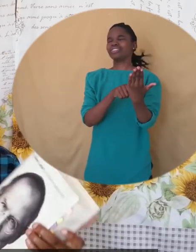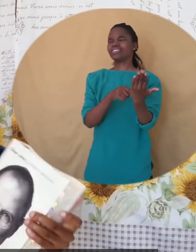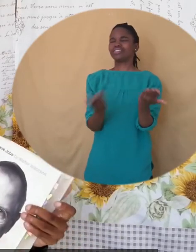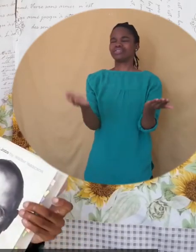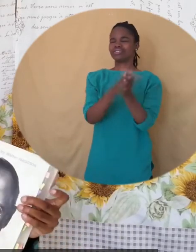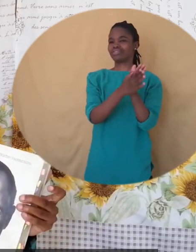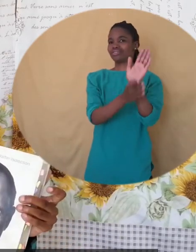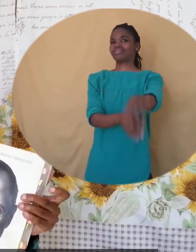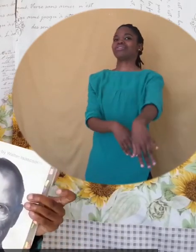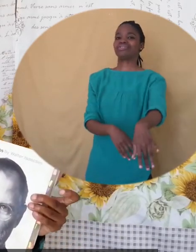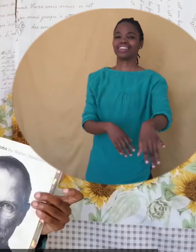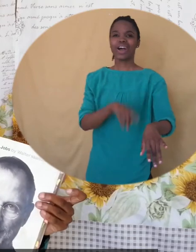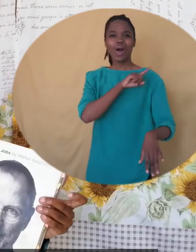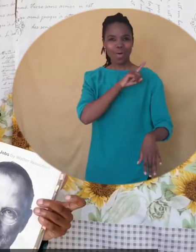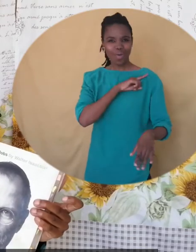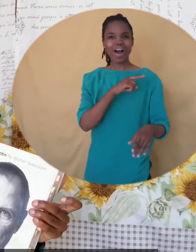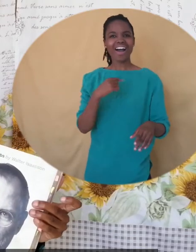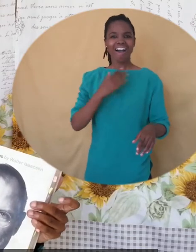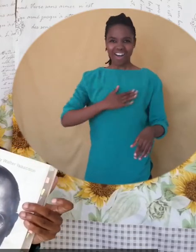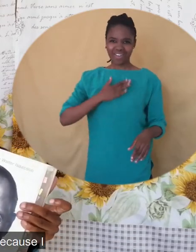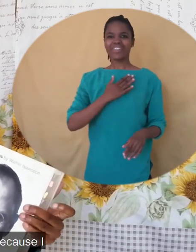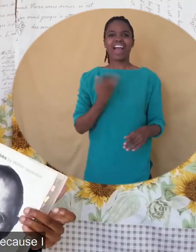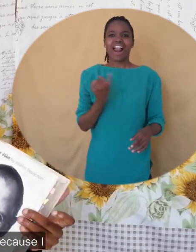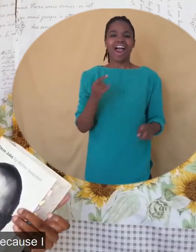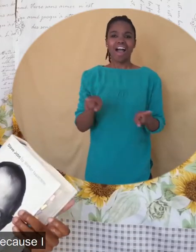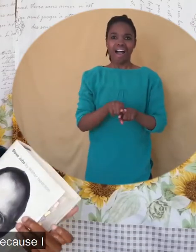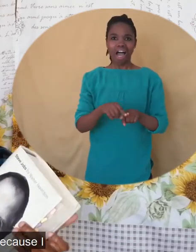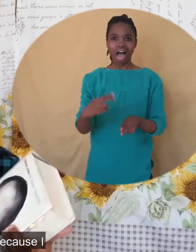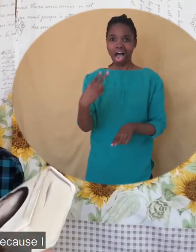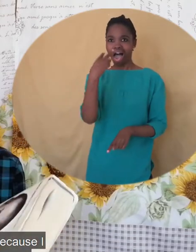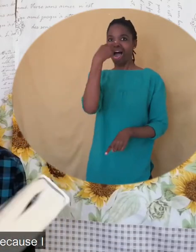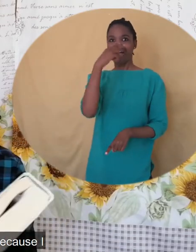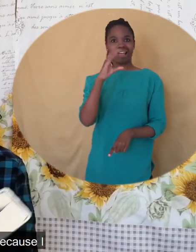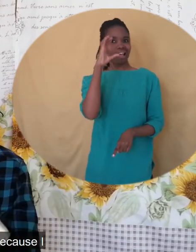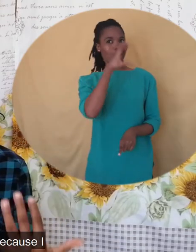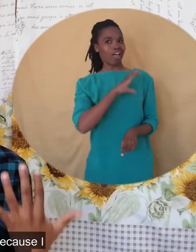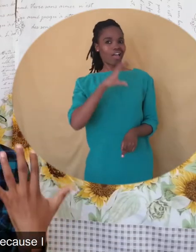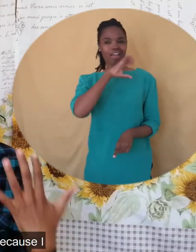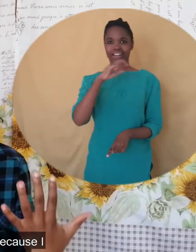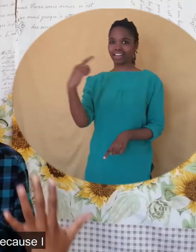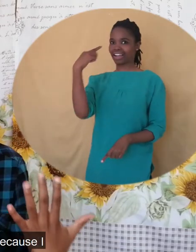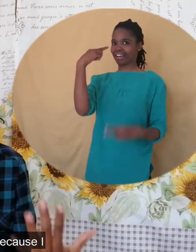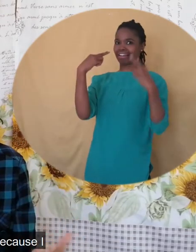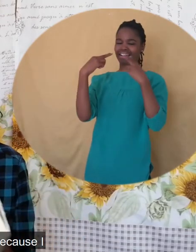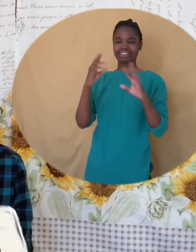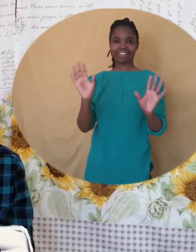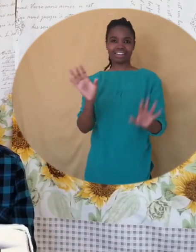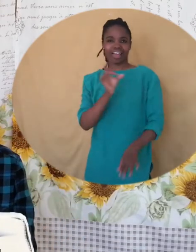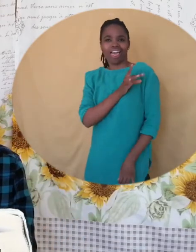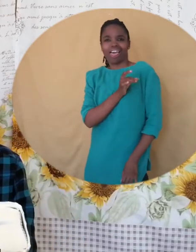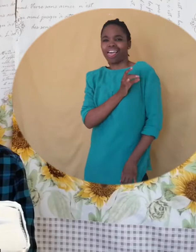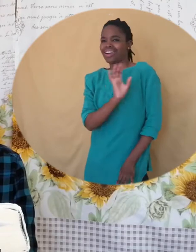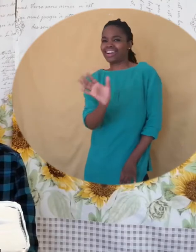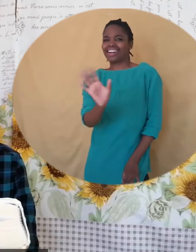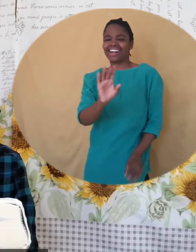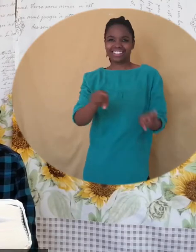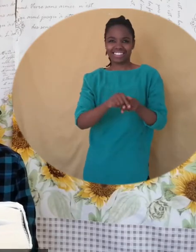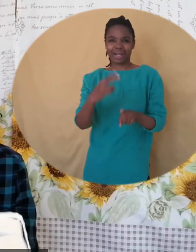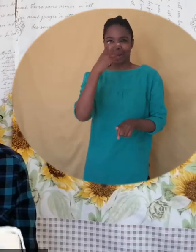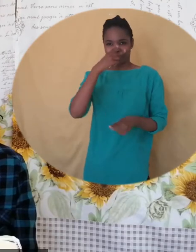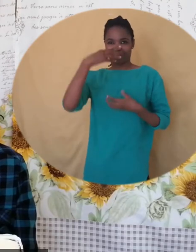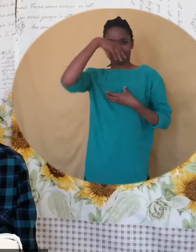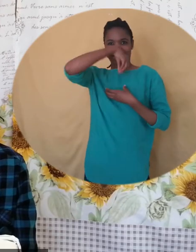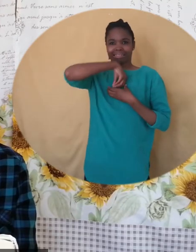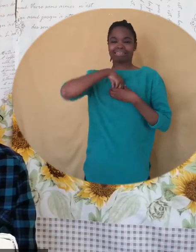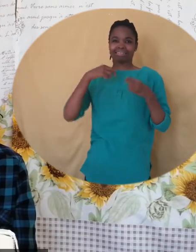see this book, sometimes if I just put the book there on the side, I always like turn it around, because I feel like he's like looking at me. It's a bit freaky. He's